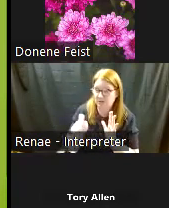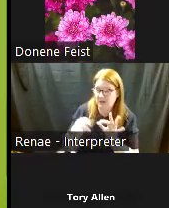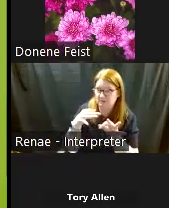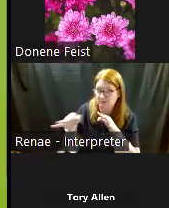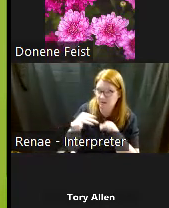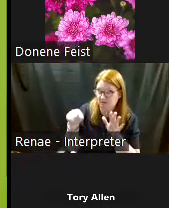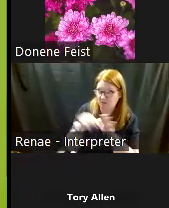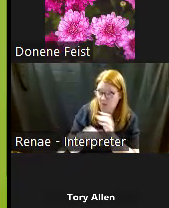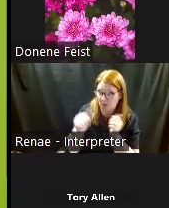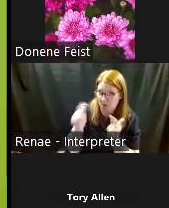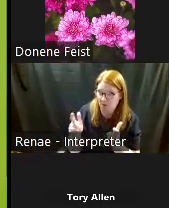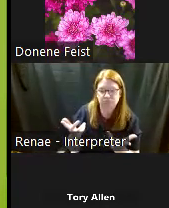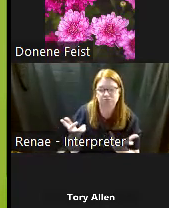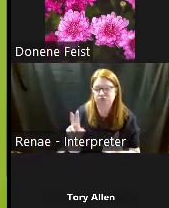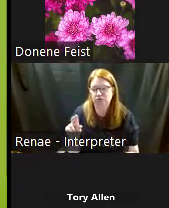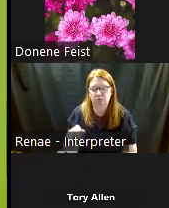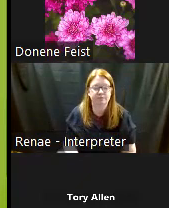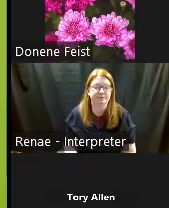Next.